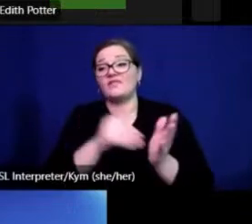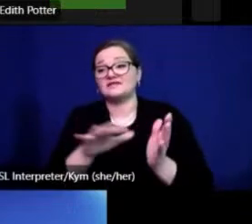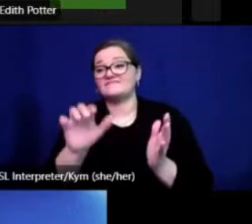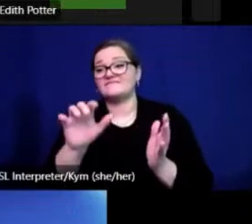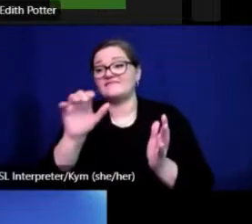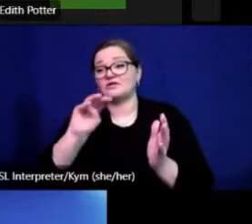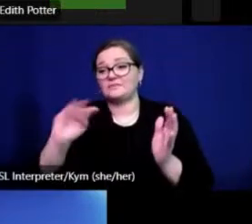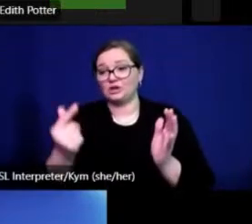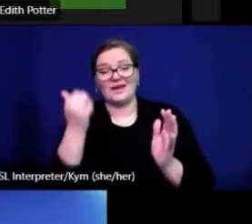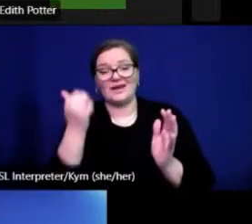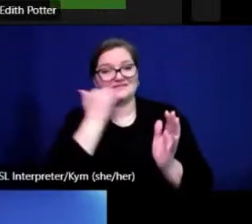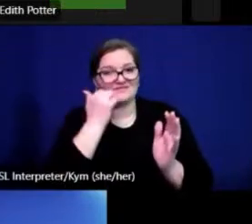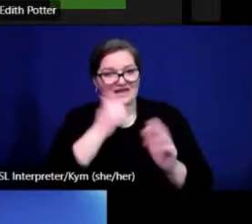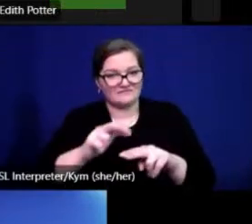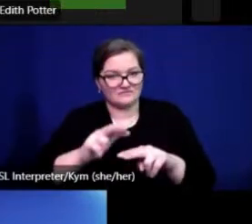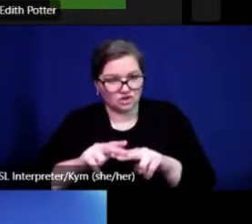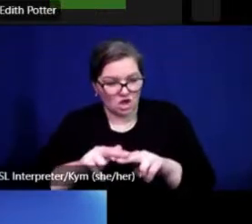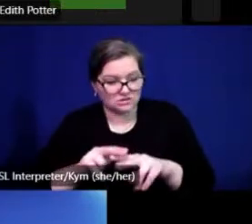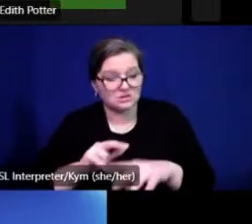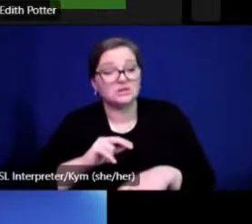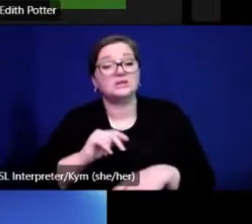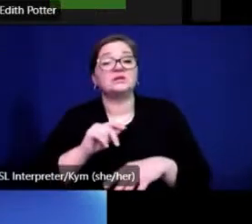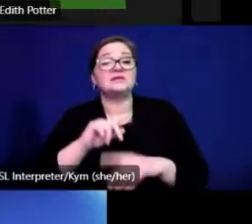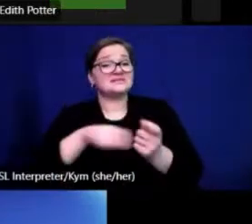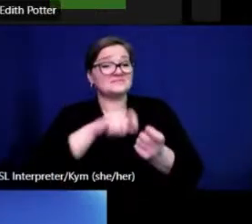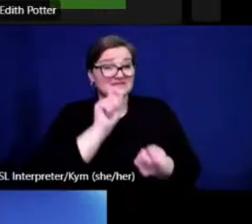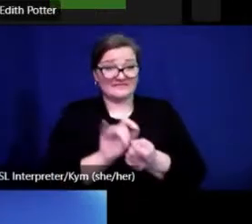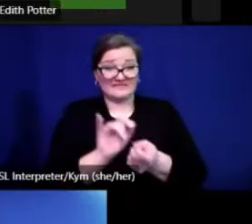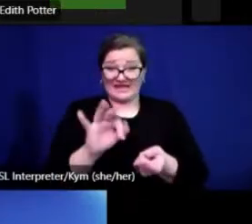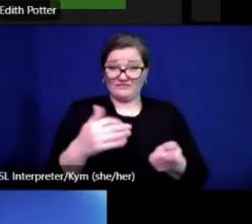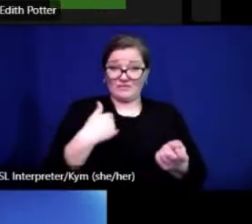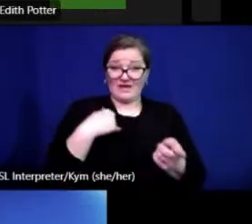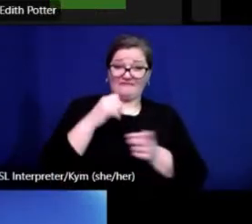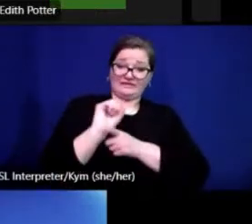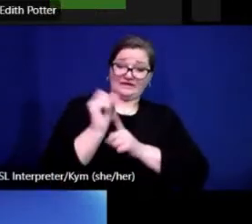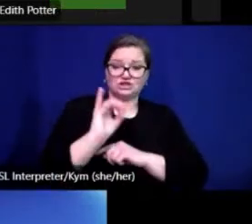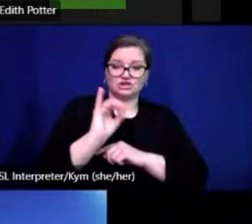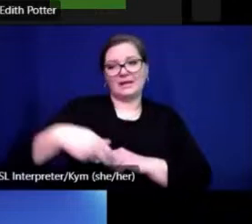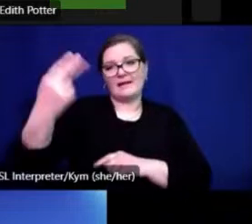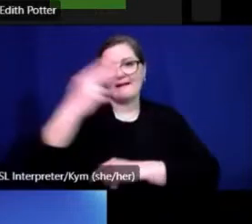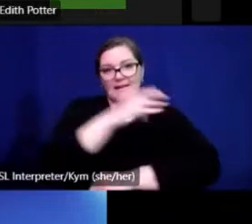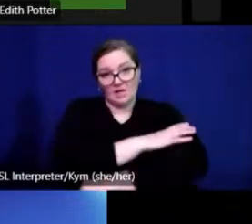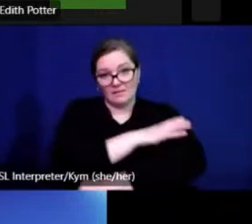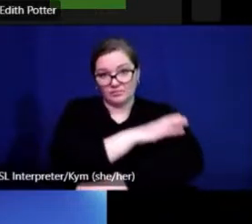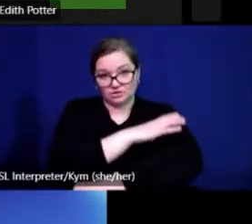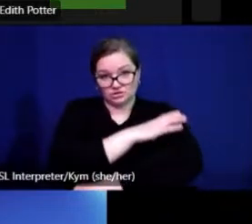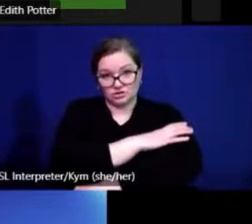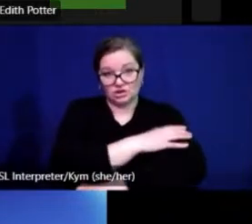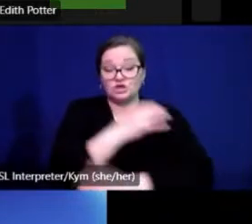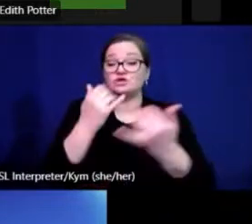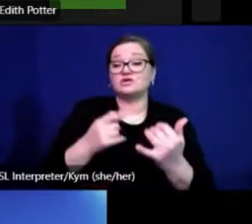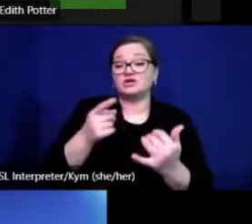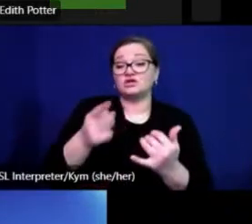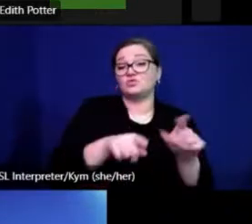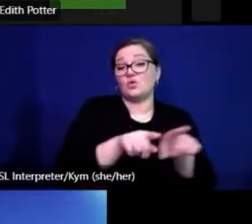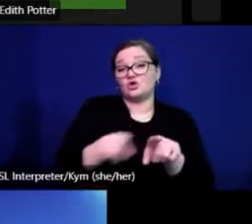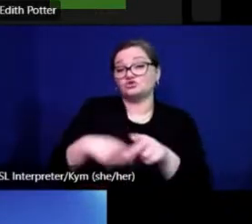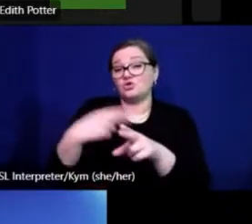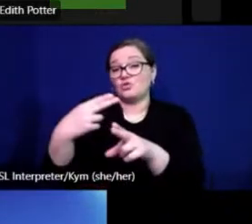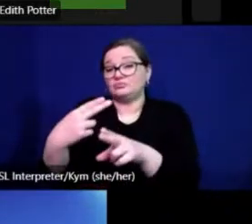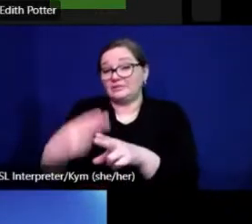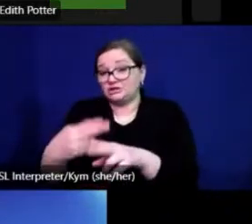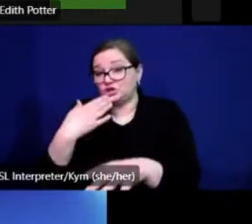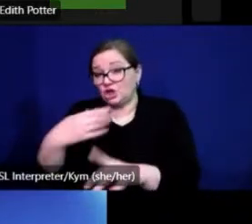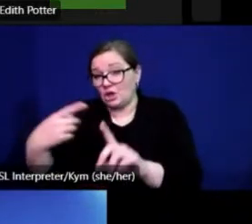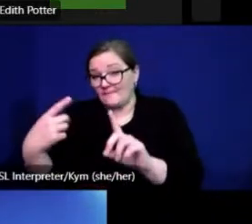per day, especially if you have conditions like high blood pressure. Now, you bring up a really good point,